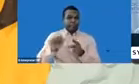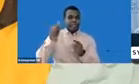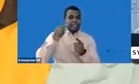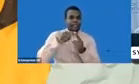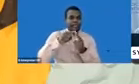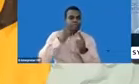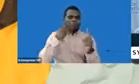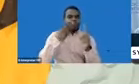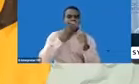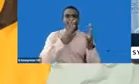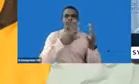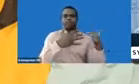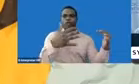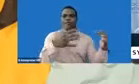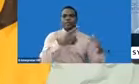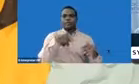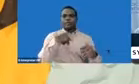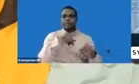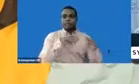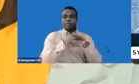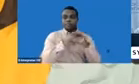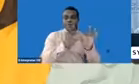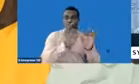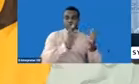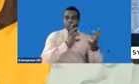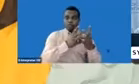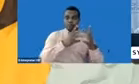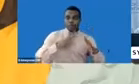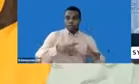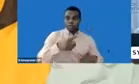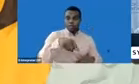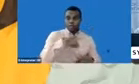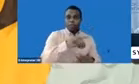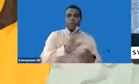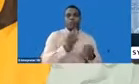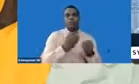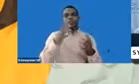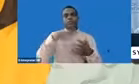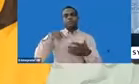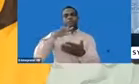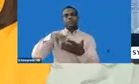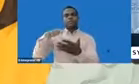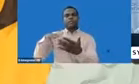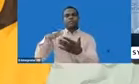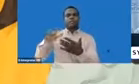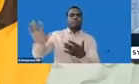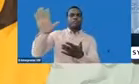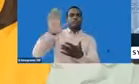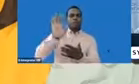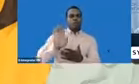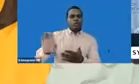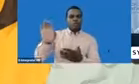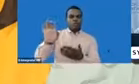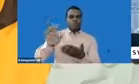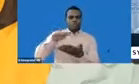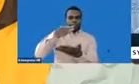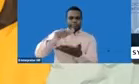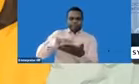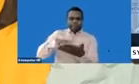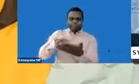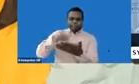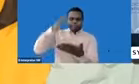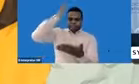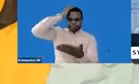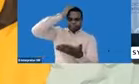very technical way. And that was not the intention. So if you are a public sector body website owner here, please write your accessibility statement